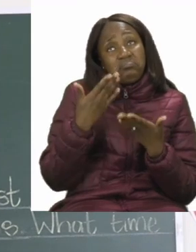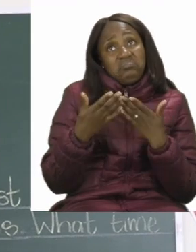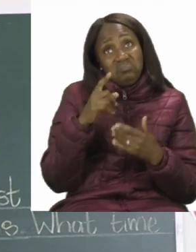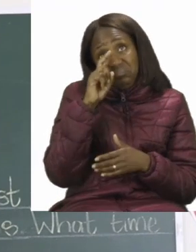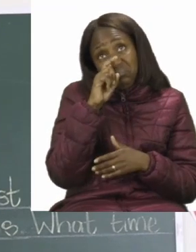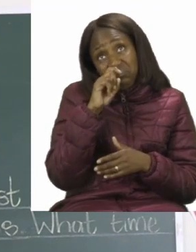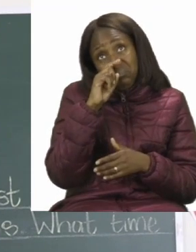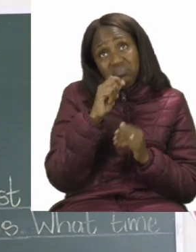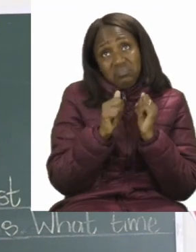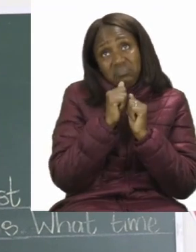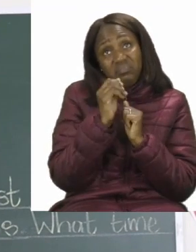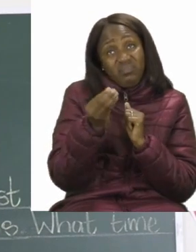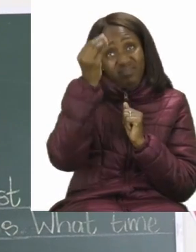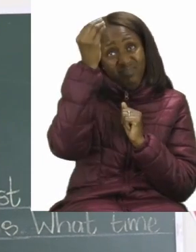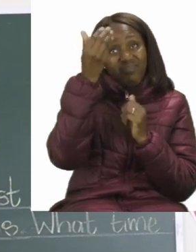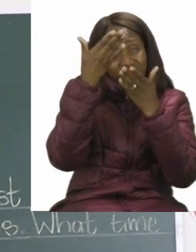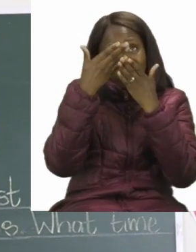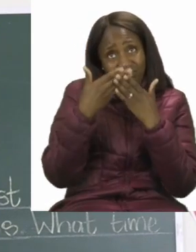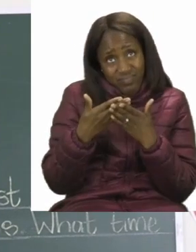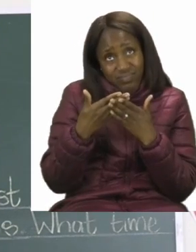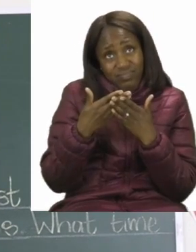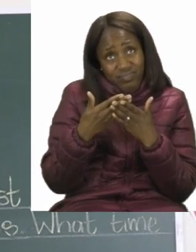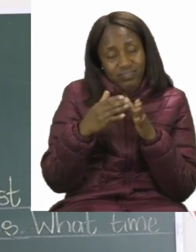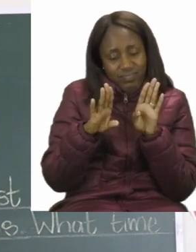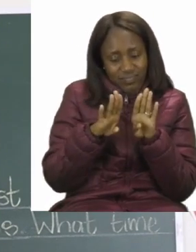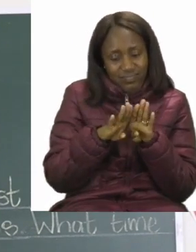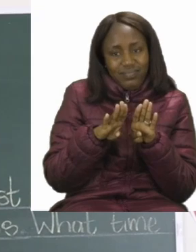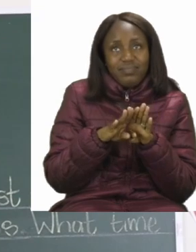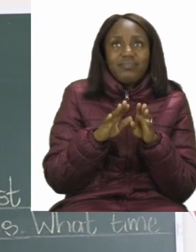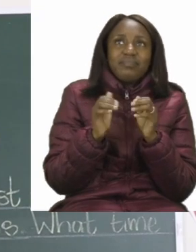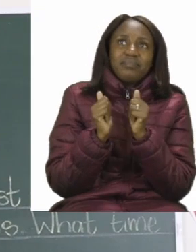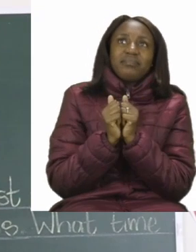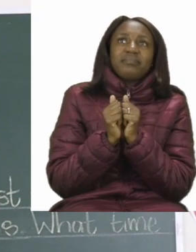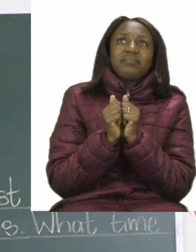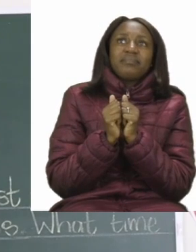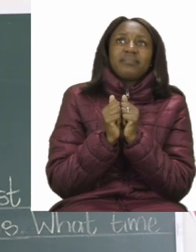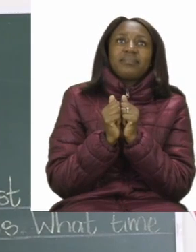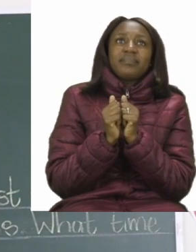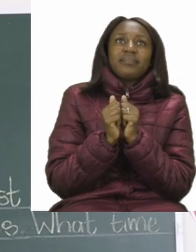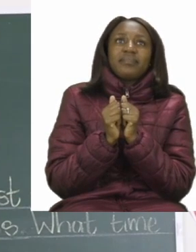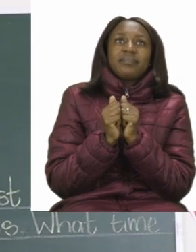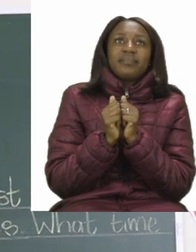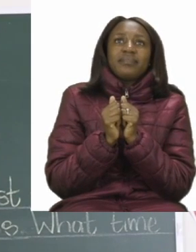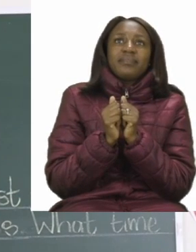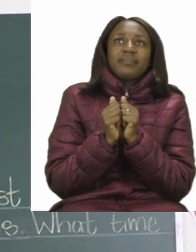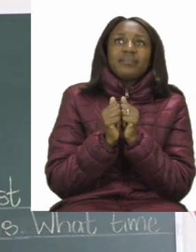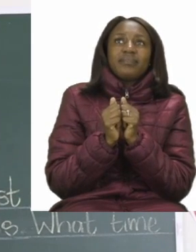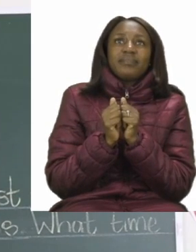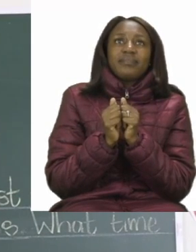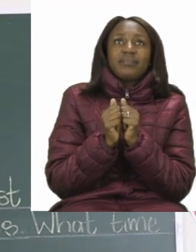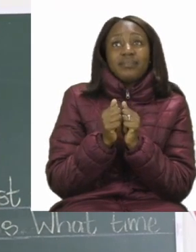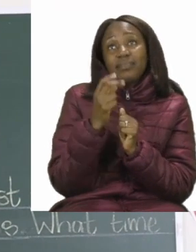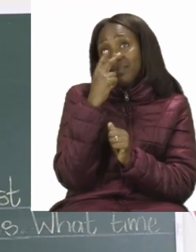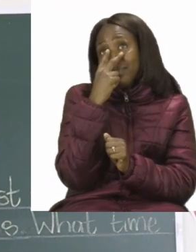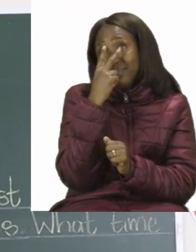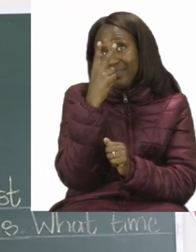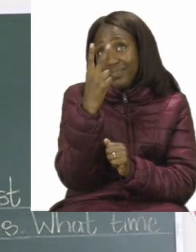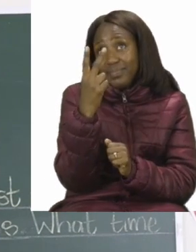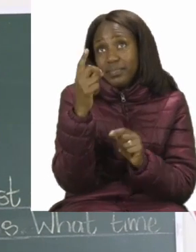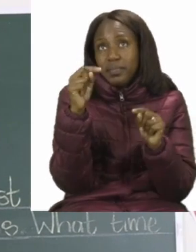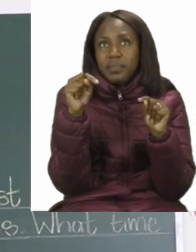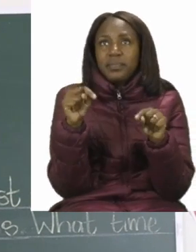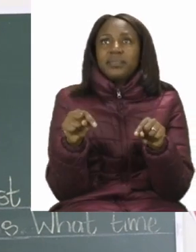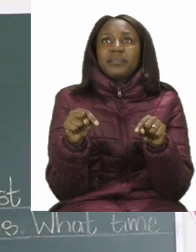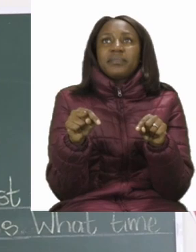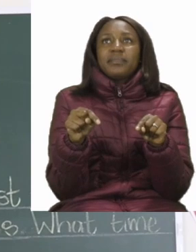to help you and go through these problems with you. I am quickly going on a short ad break. We will